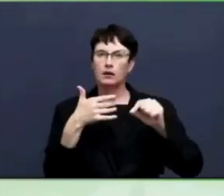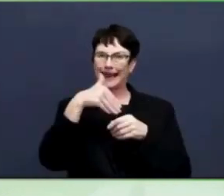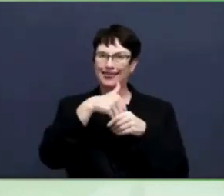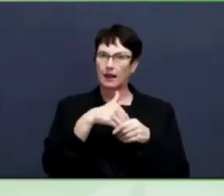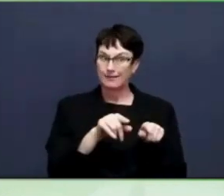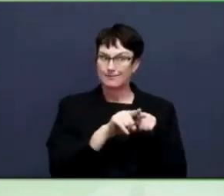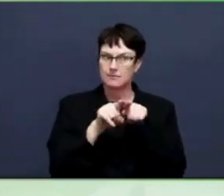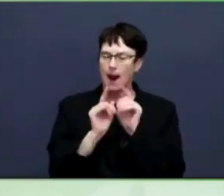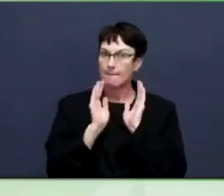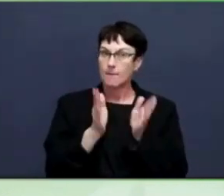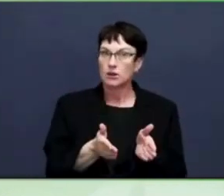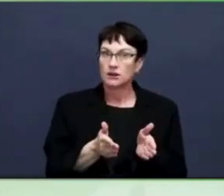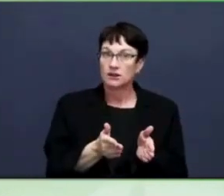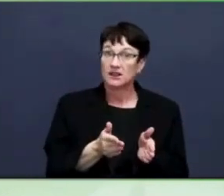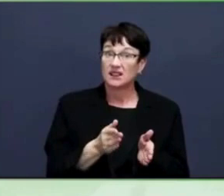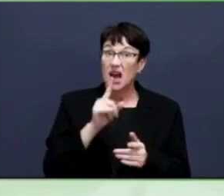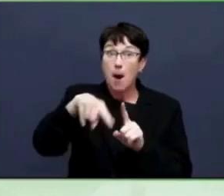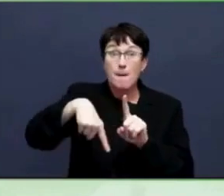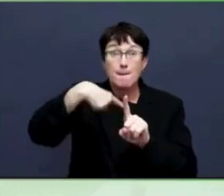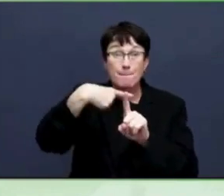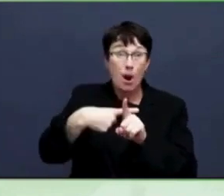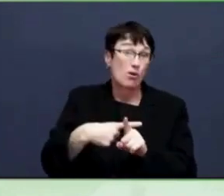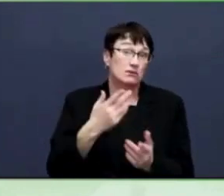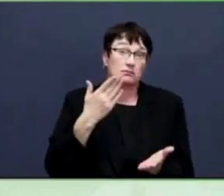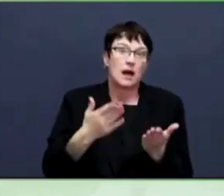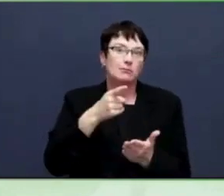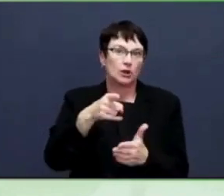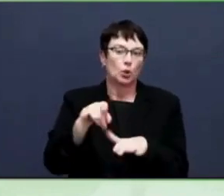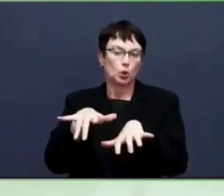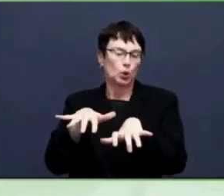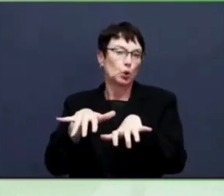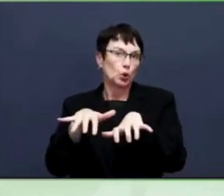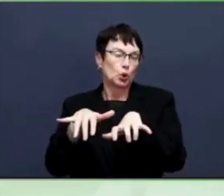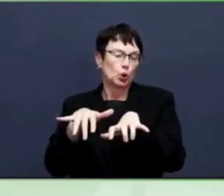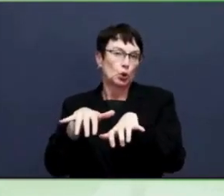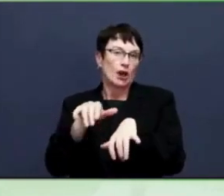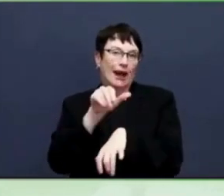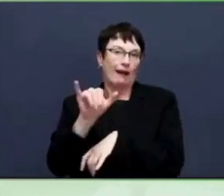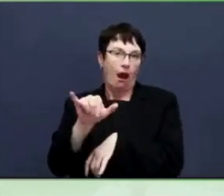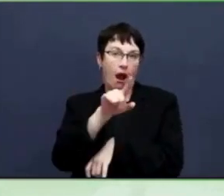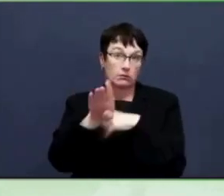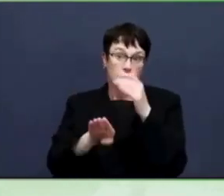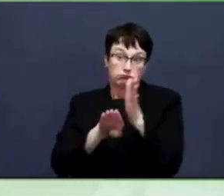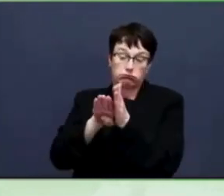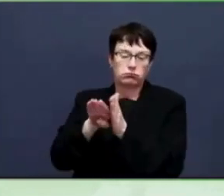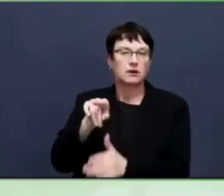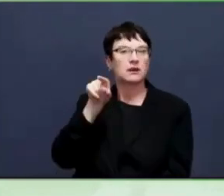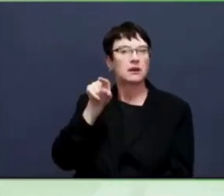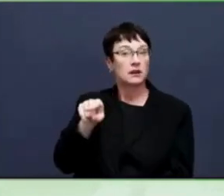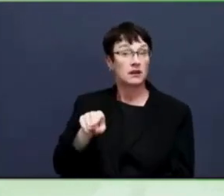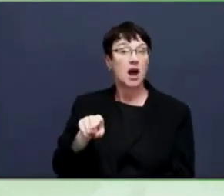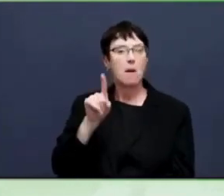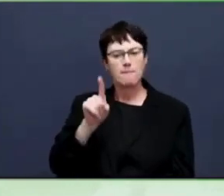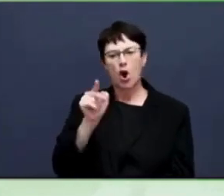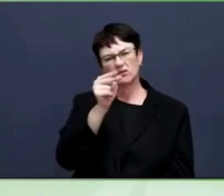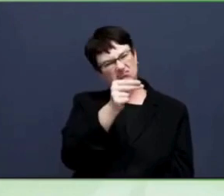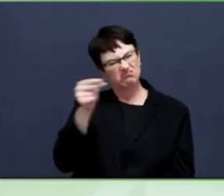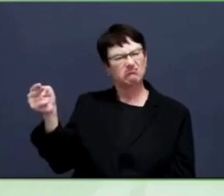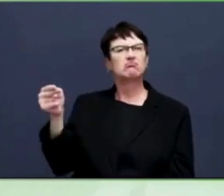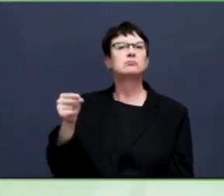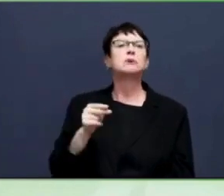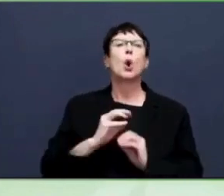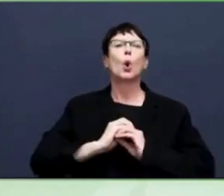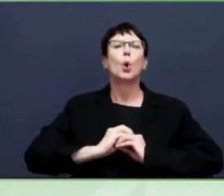was involved in this. No one, these are the groups that we did not take into account when we developed this. So at least the